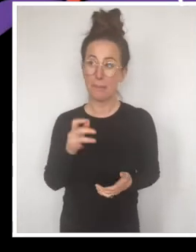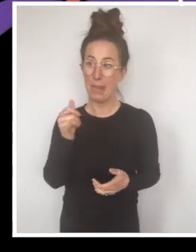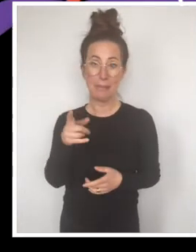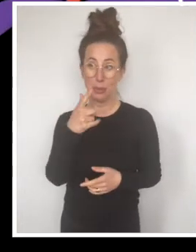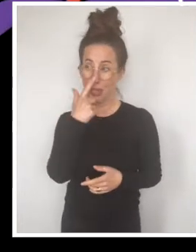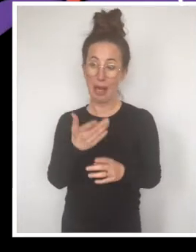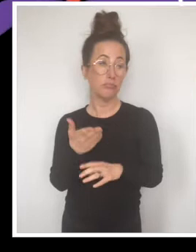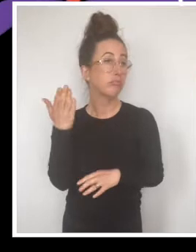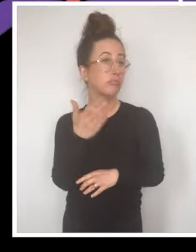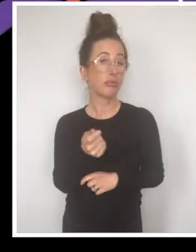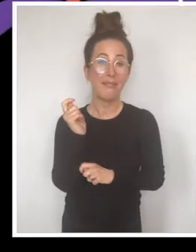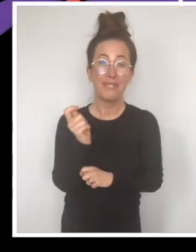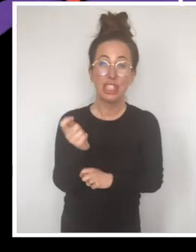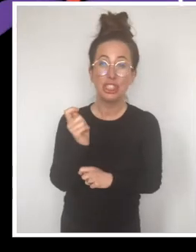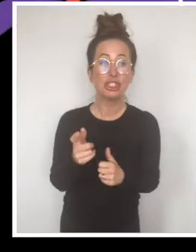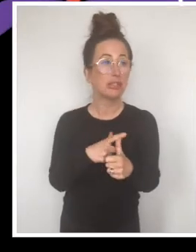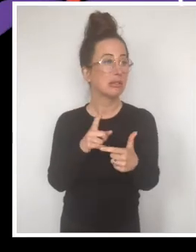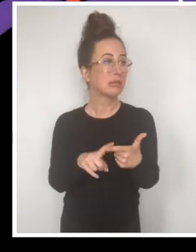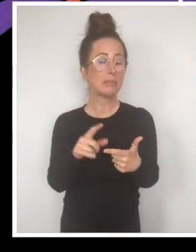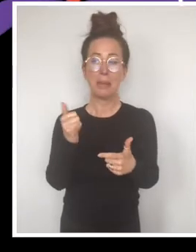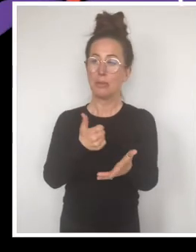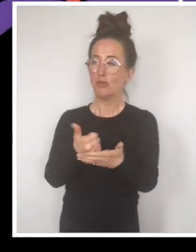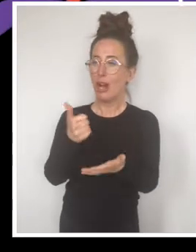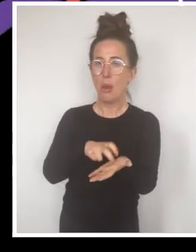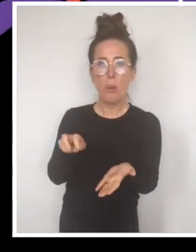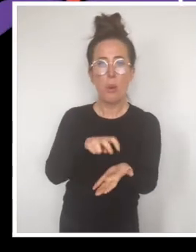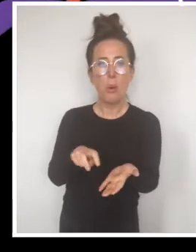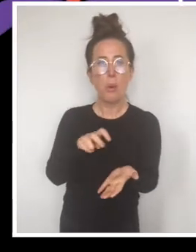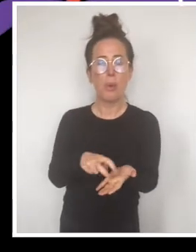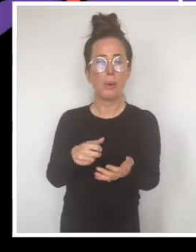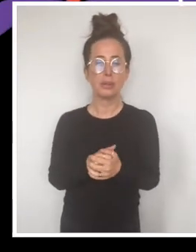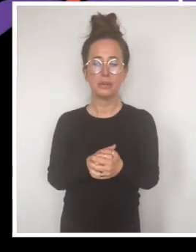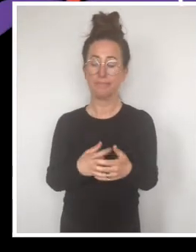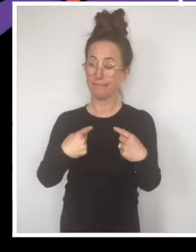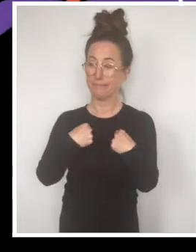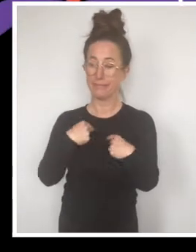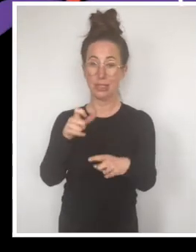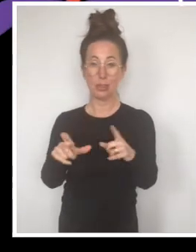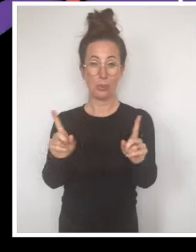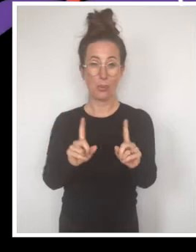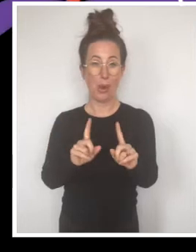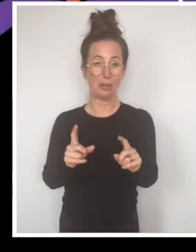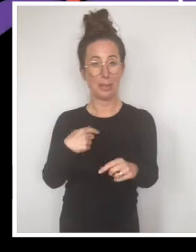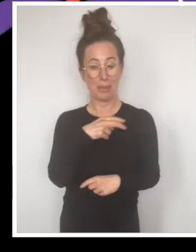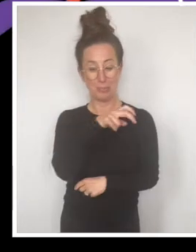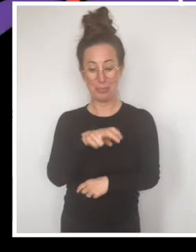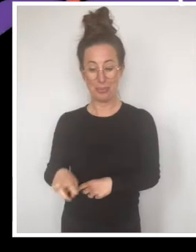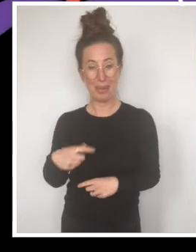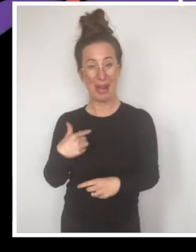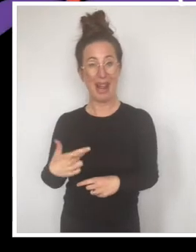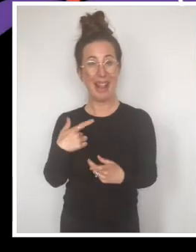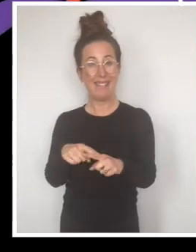Maybe you go fishing, maybe you go for a regular walk. So I'm going to basically go down to my living room now